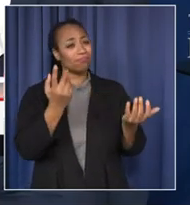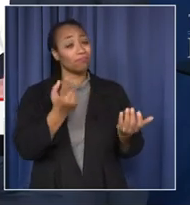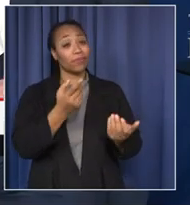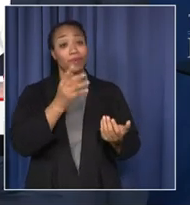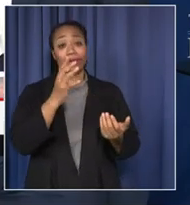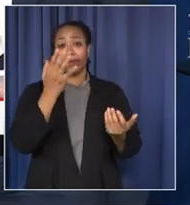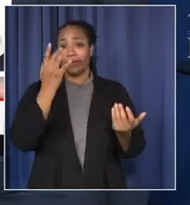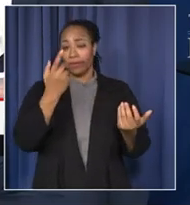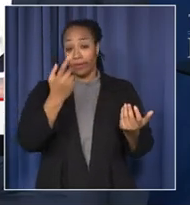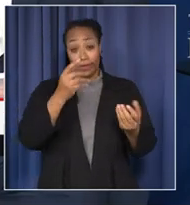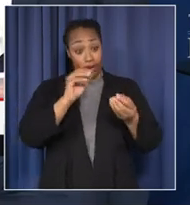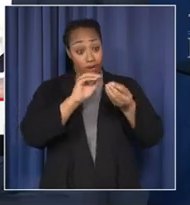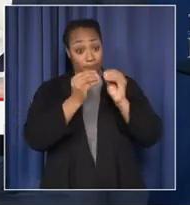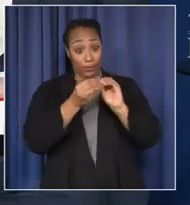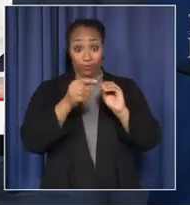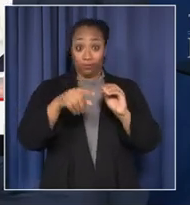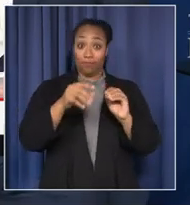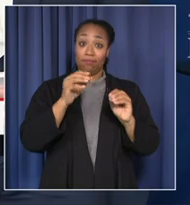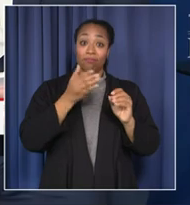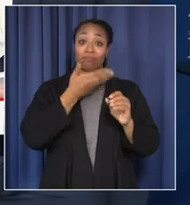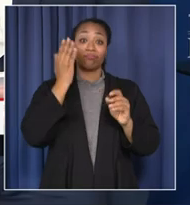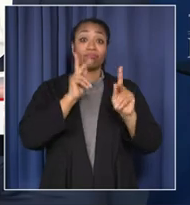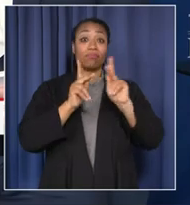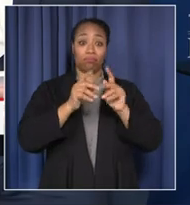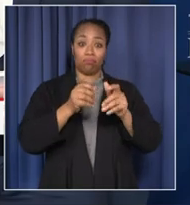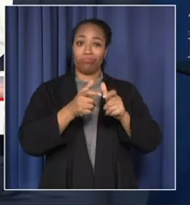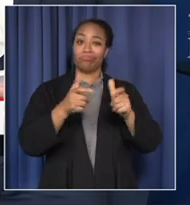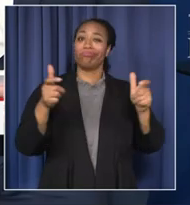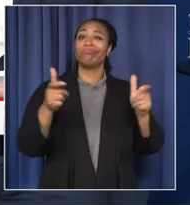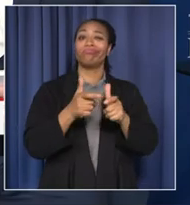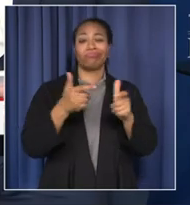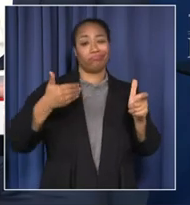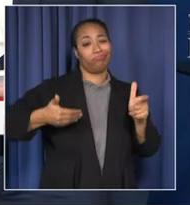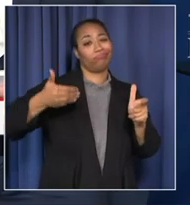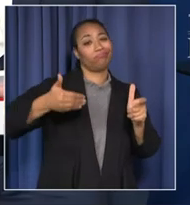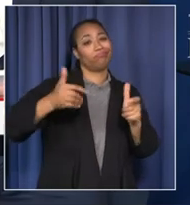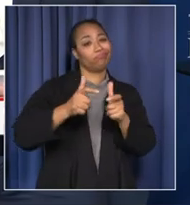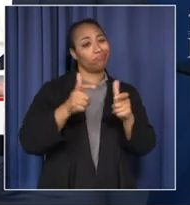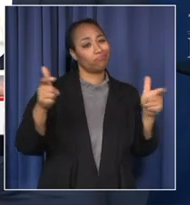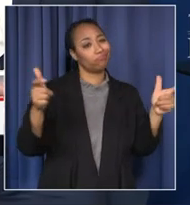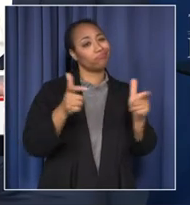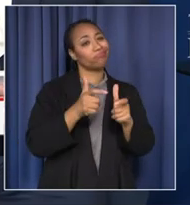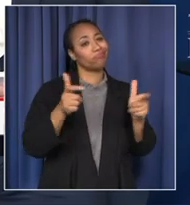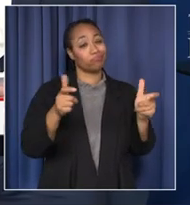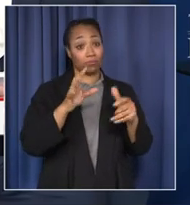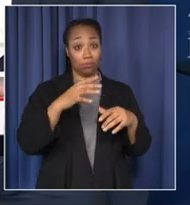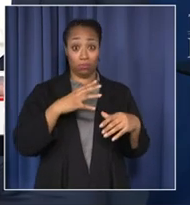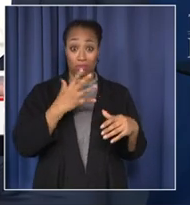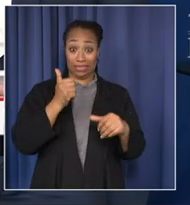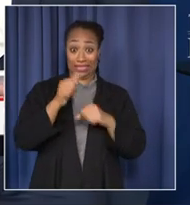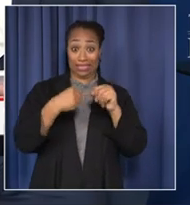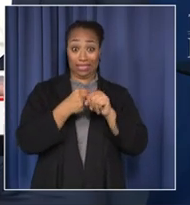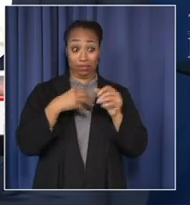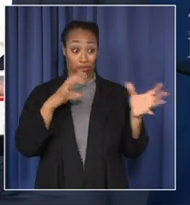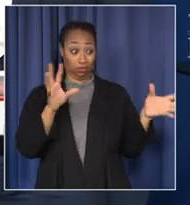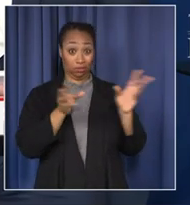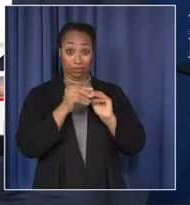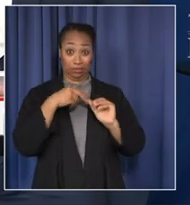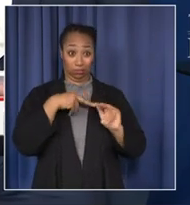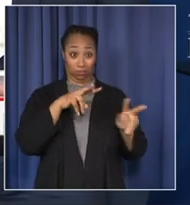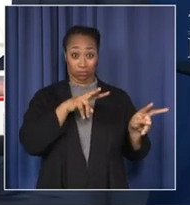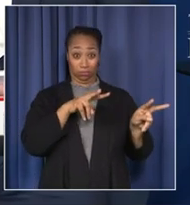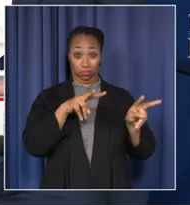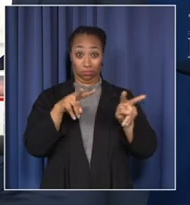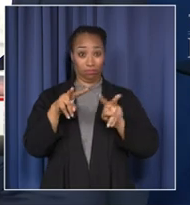a huge focus on ending family homelessness. And we're very proud that